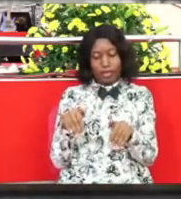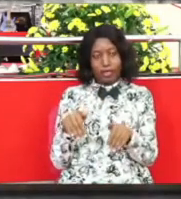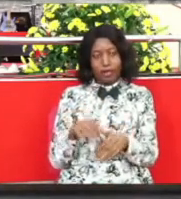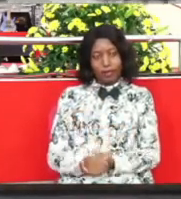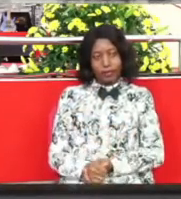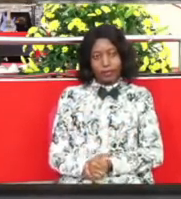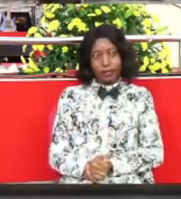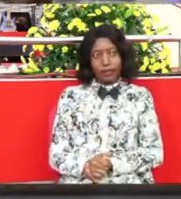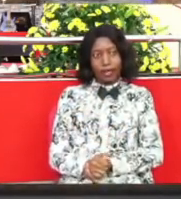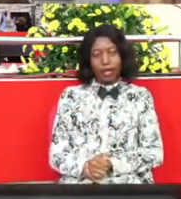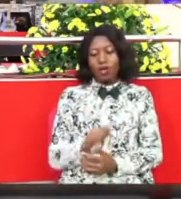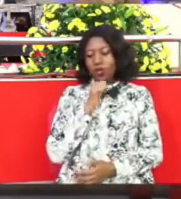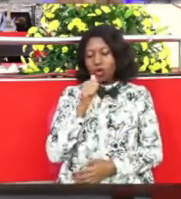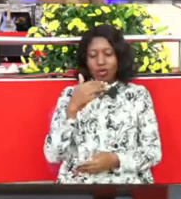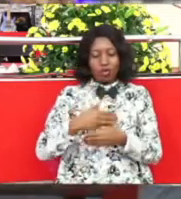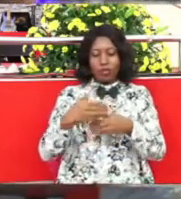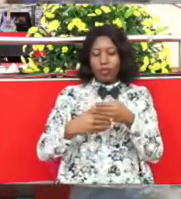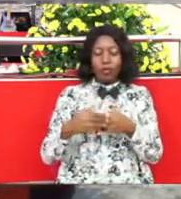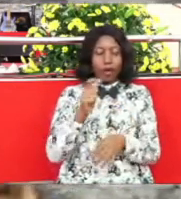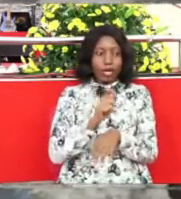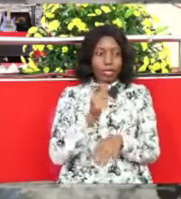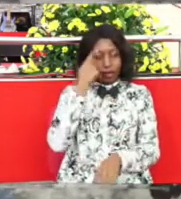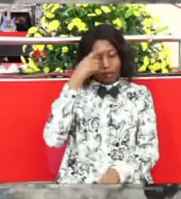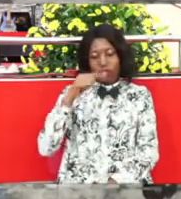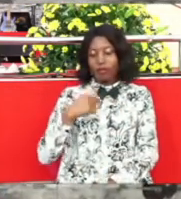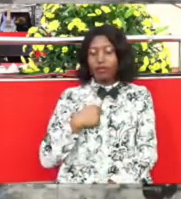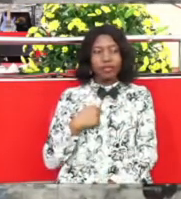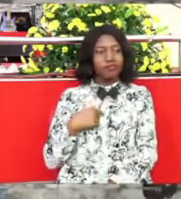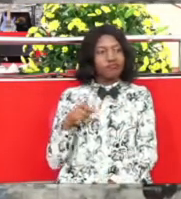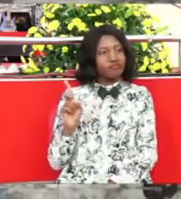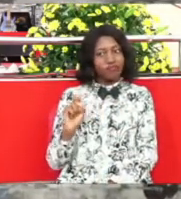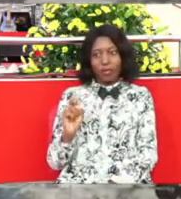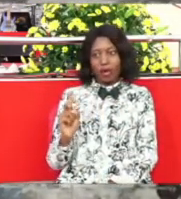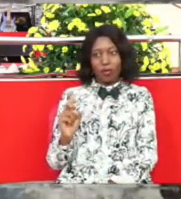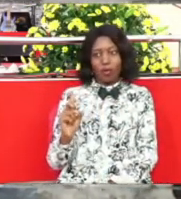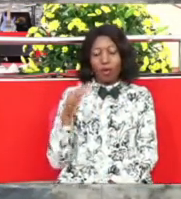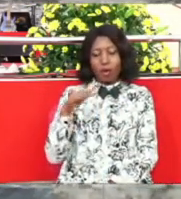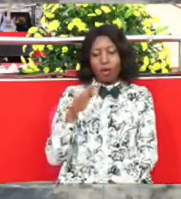ngojea. You are not going to build a temple for me. Wewe hautanijengea hekalu. Your son